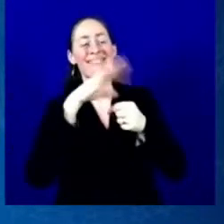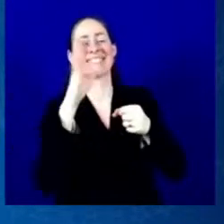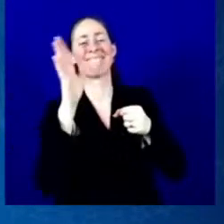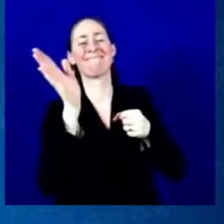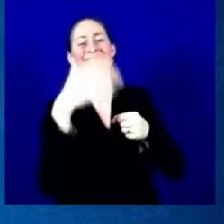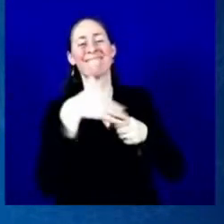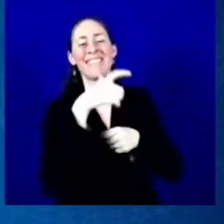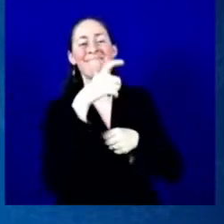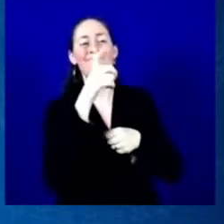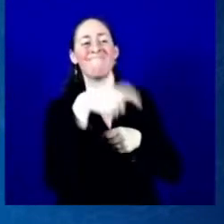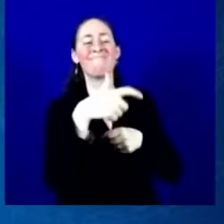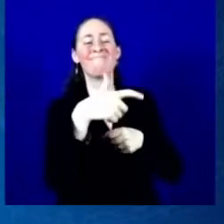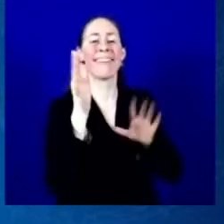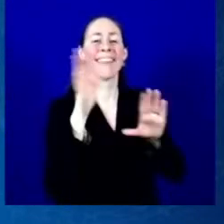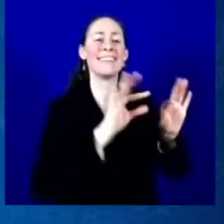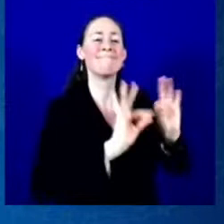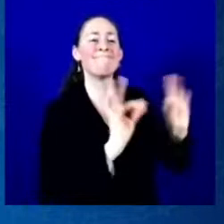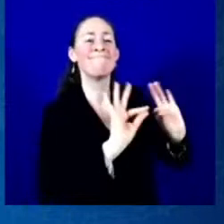to get consensus.